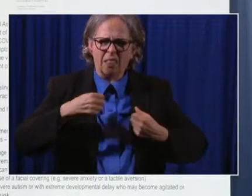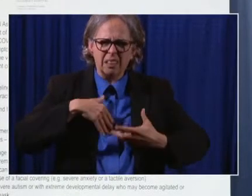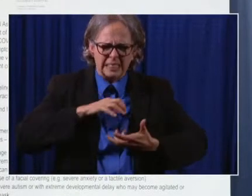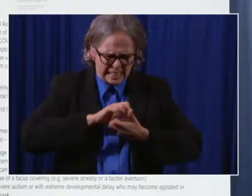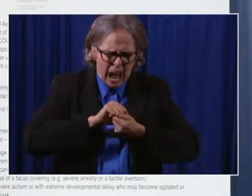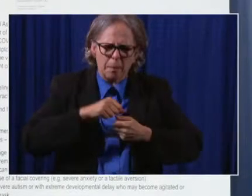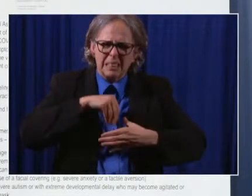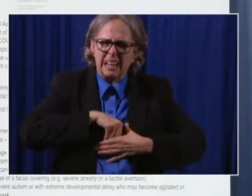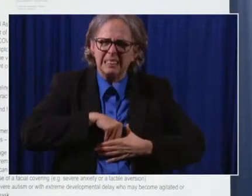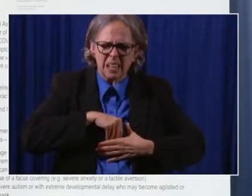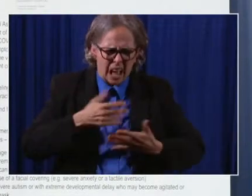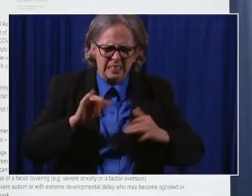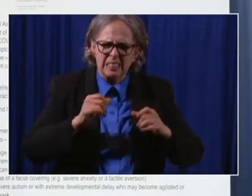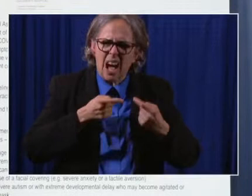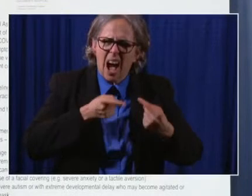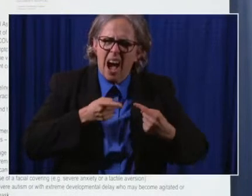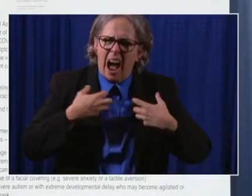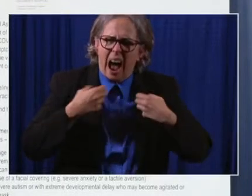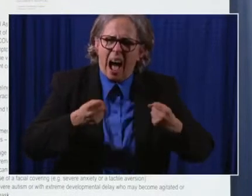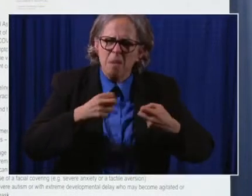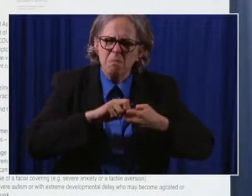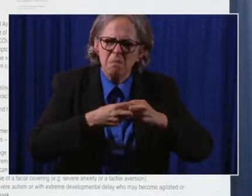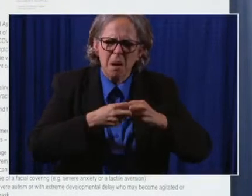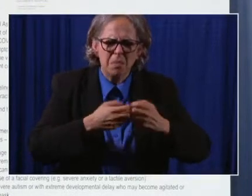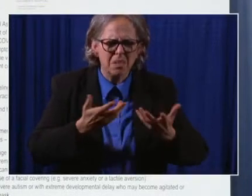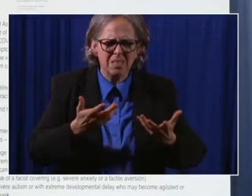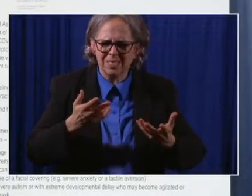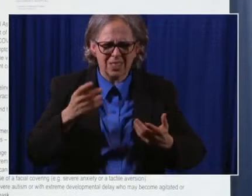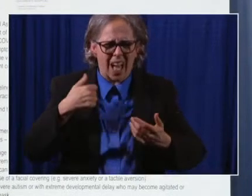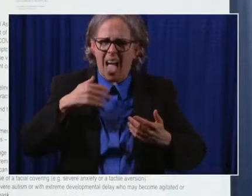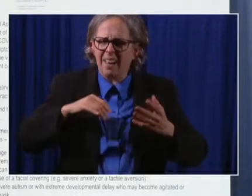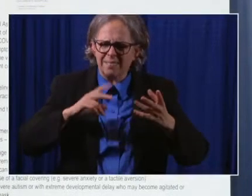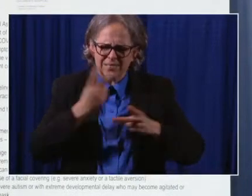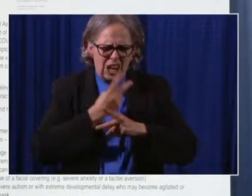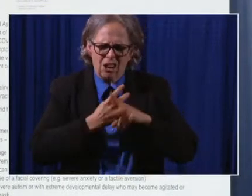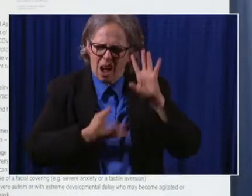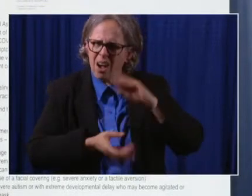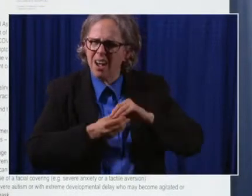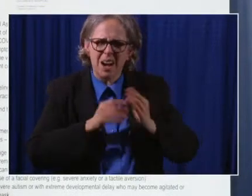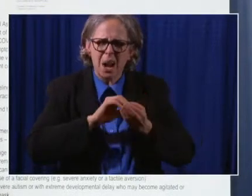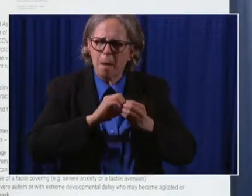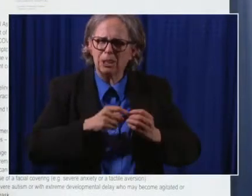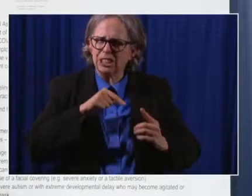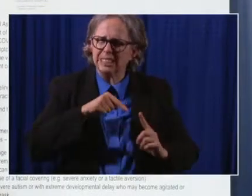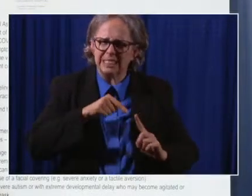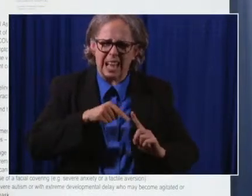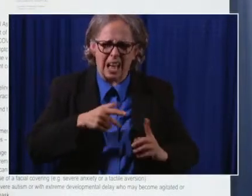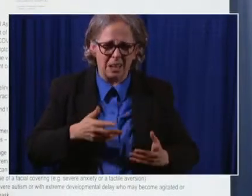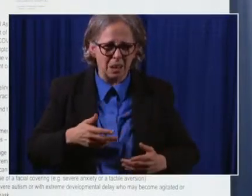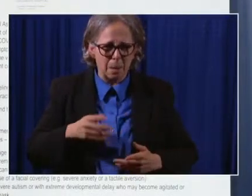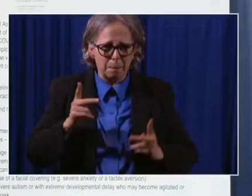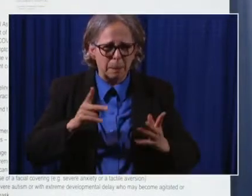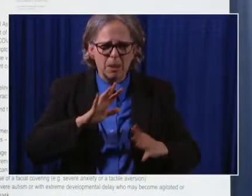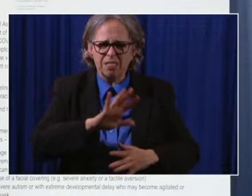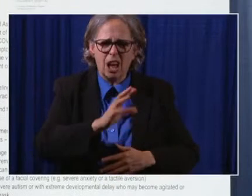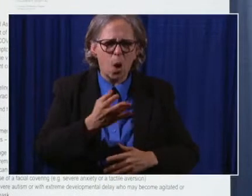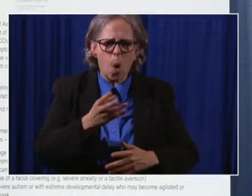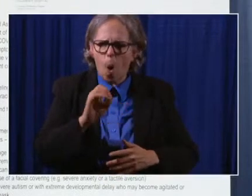really measure by number those who have long-term medical problems, those whose organs have been damaged.